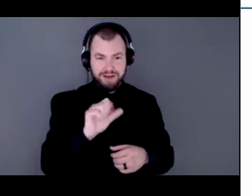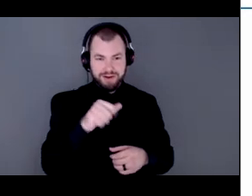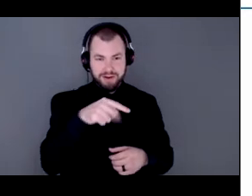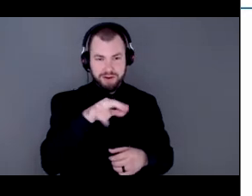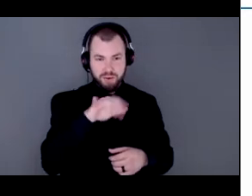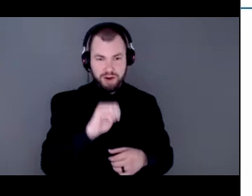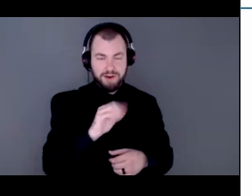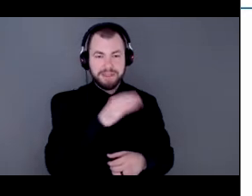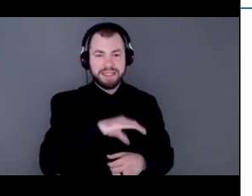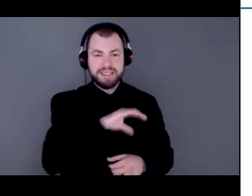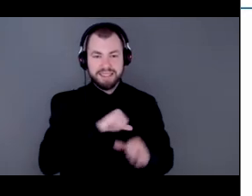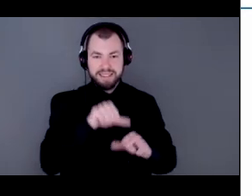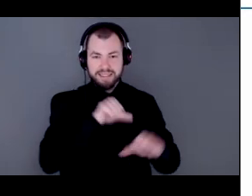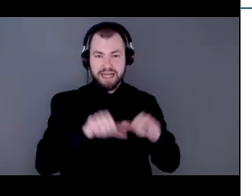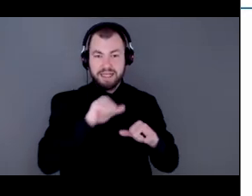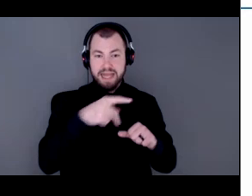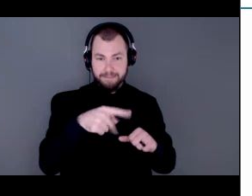mobile devices.